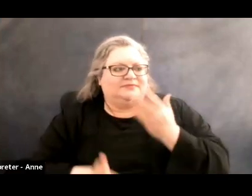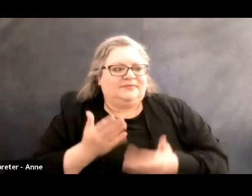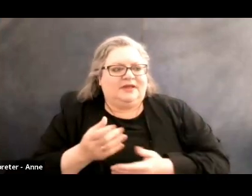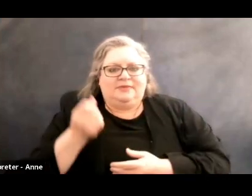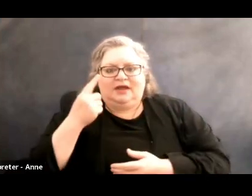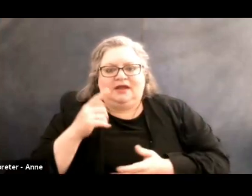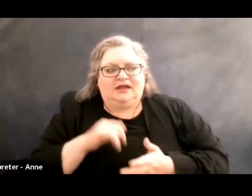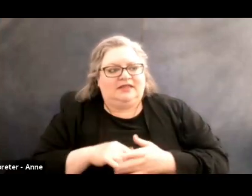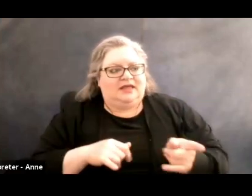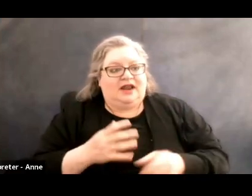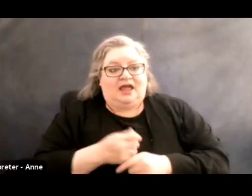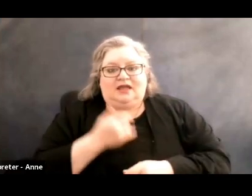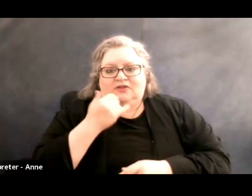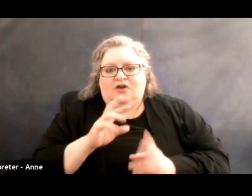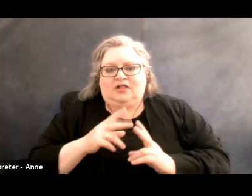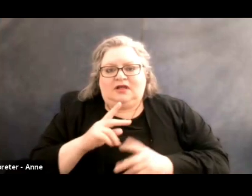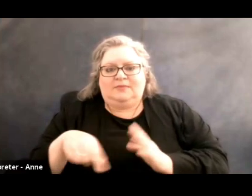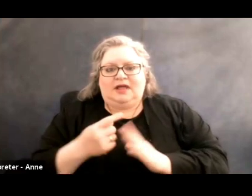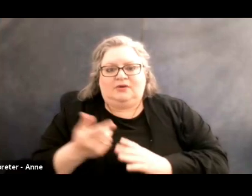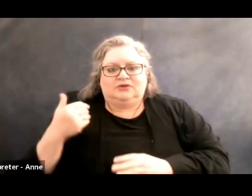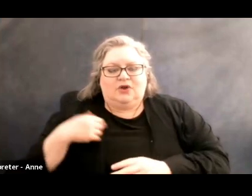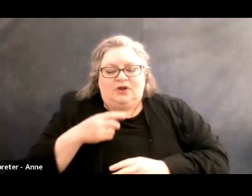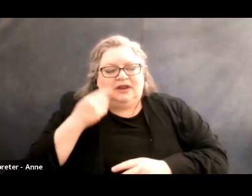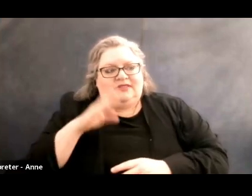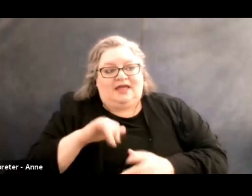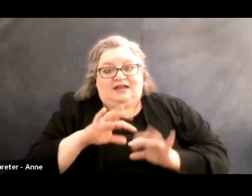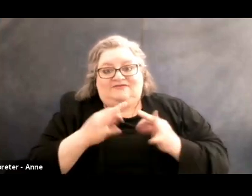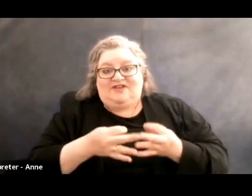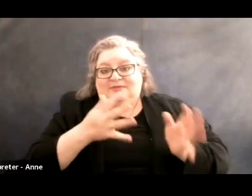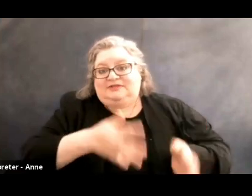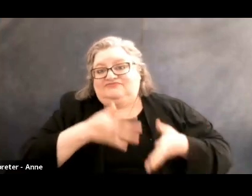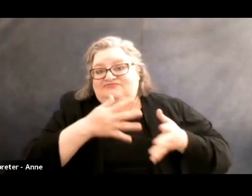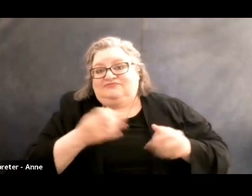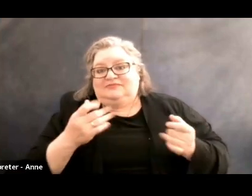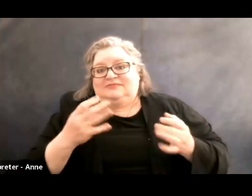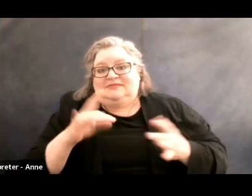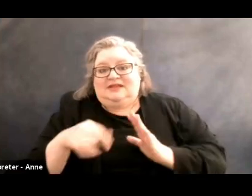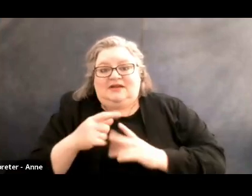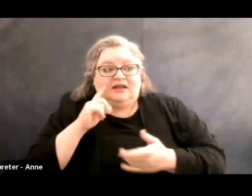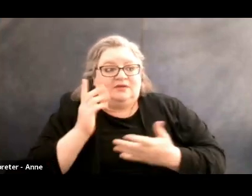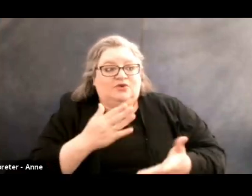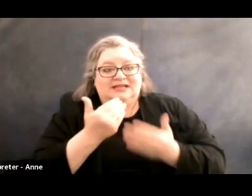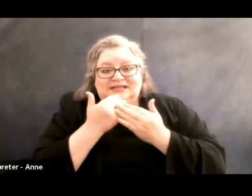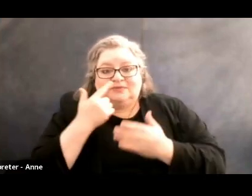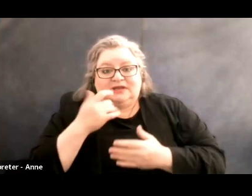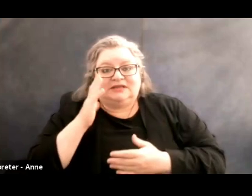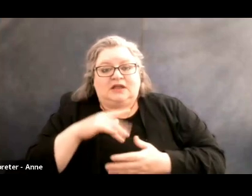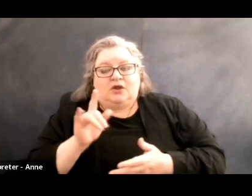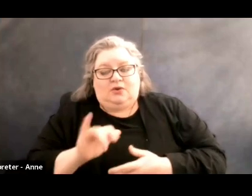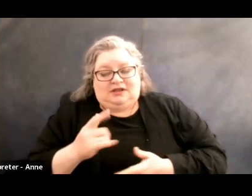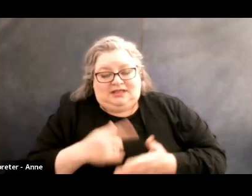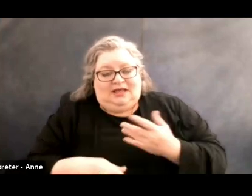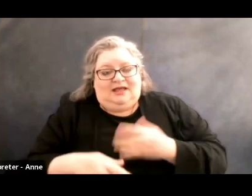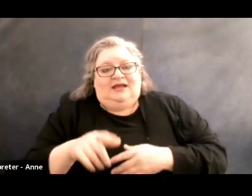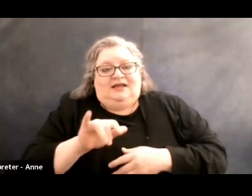I got the call a couple hours ago, and I know this family's been there for several hours, and I'm going to bring a sandwich because I know what it's like to sit in this